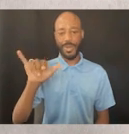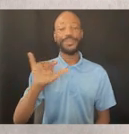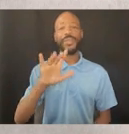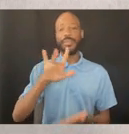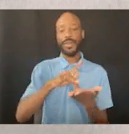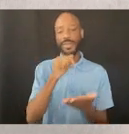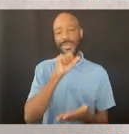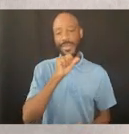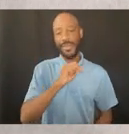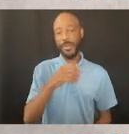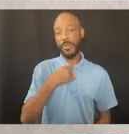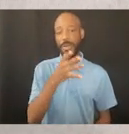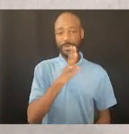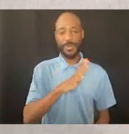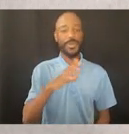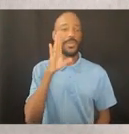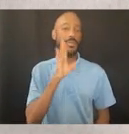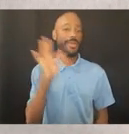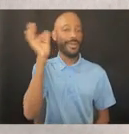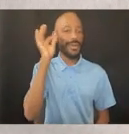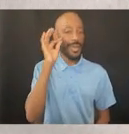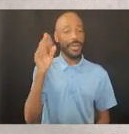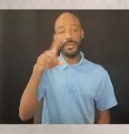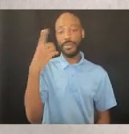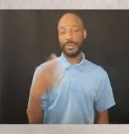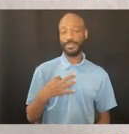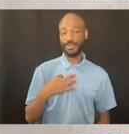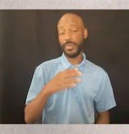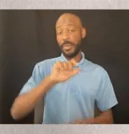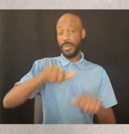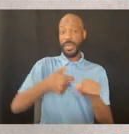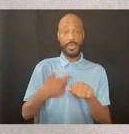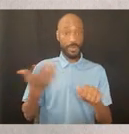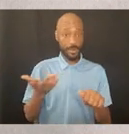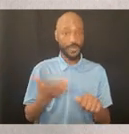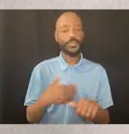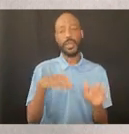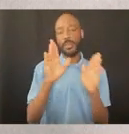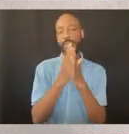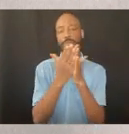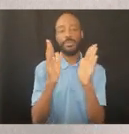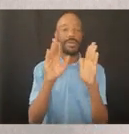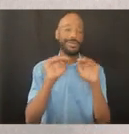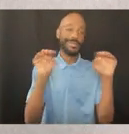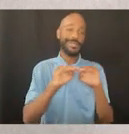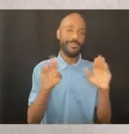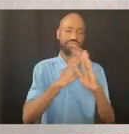hair, wearing a black top, sitting in front of a very full bookshelf, and I am living on Tongva